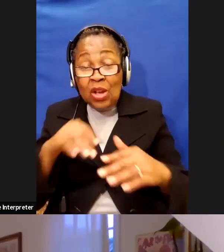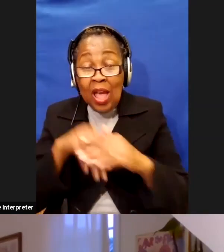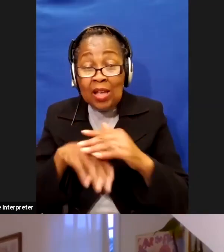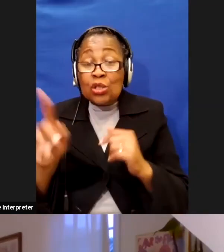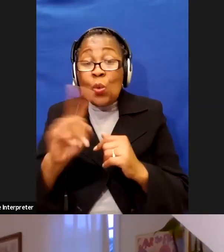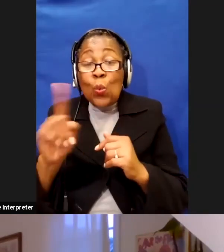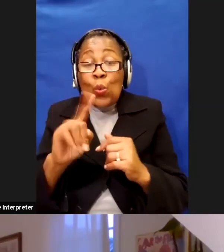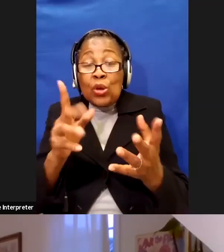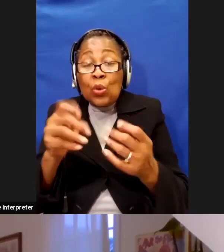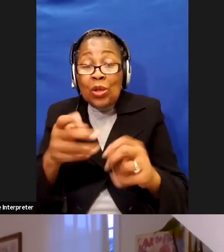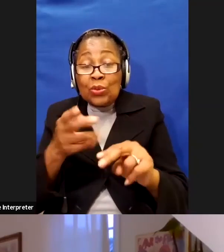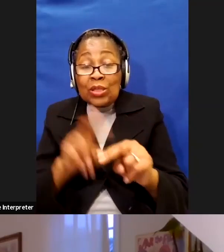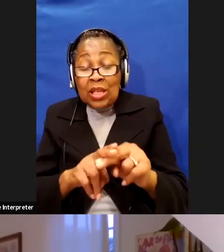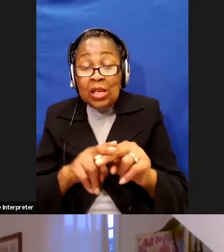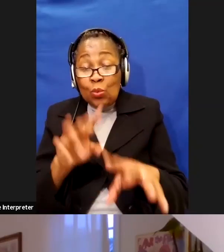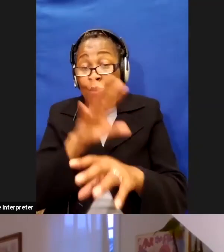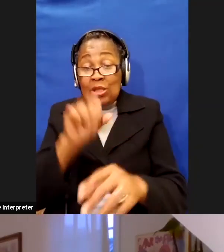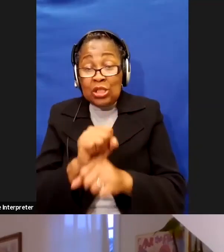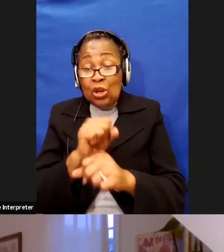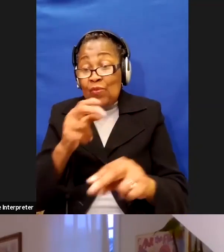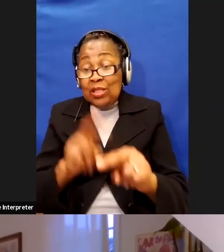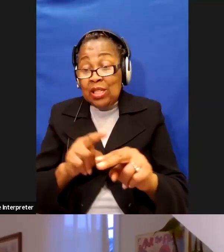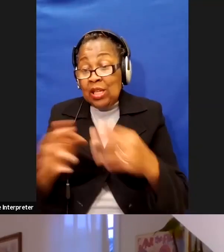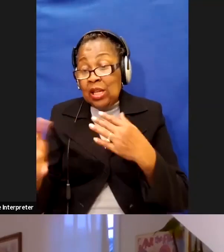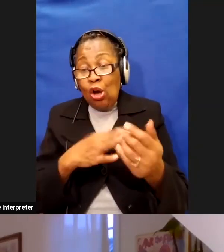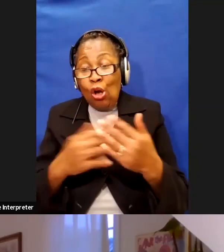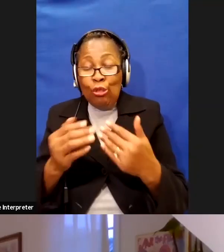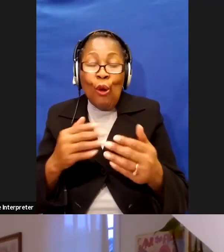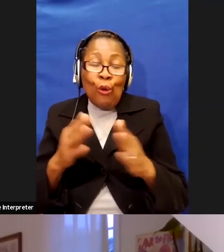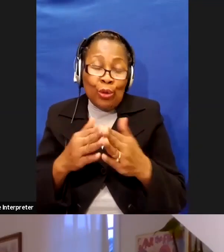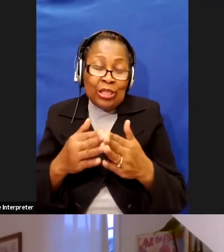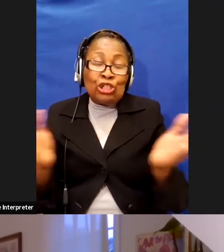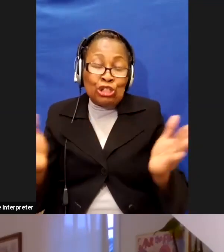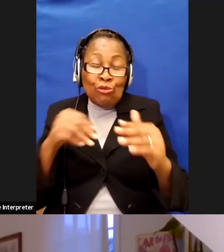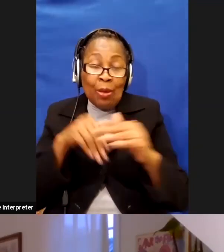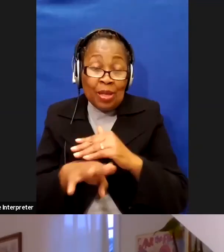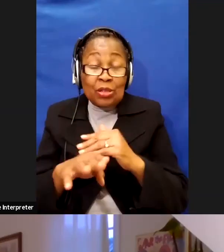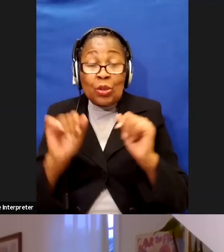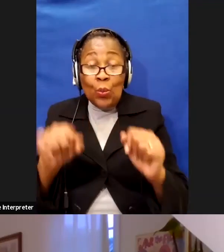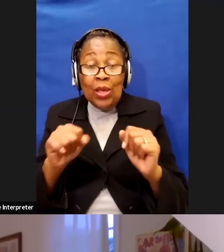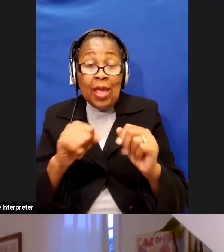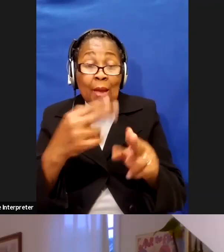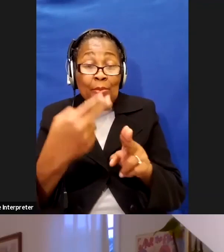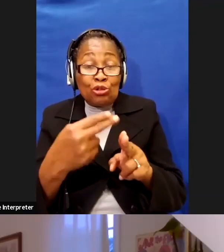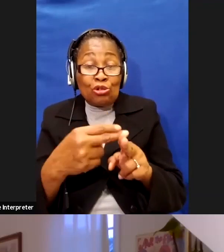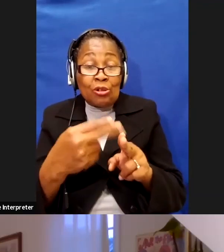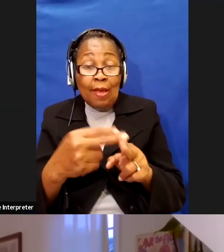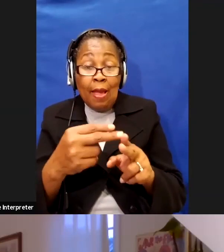You know, we can reserve a seat for you, even though the house is general admission. We will put your name on a chair in the area that you need to